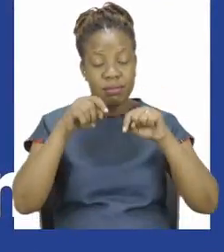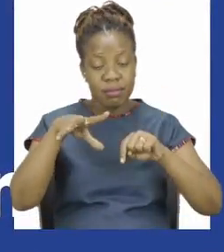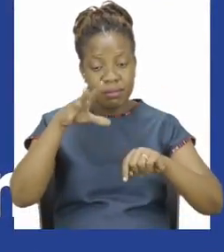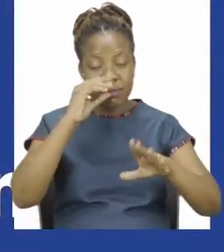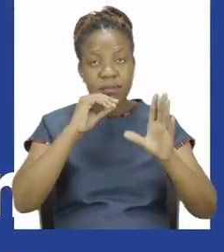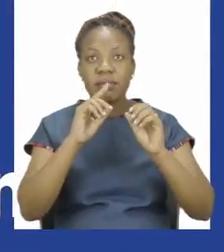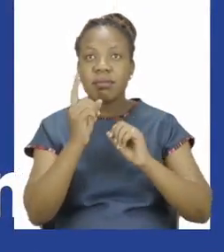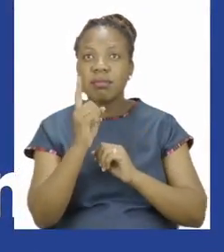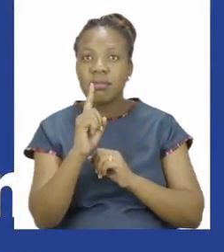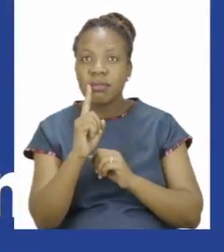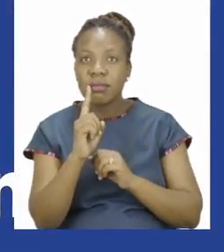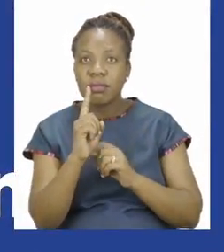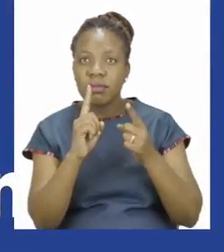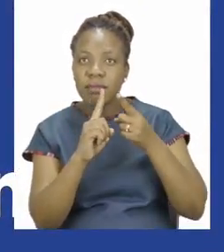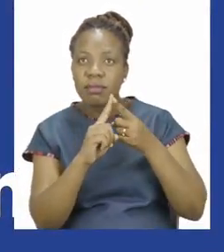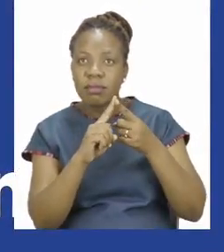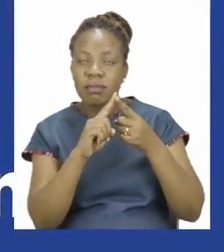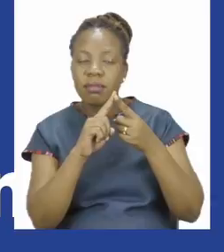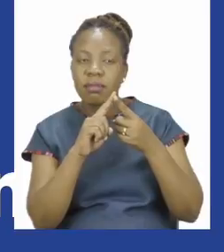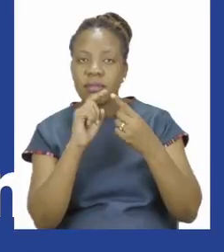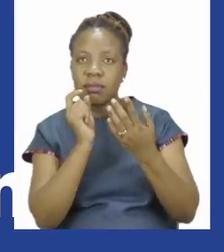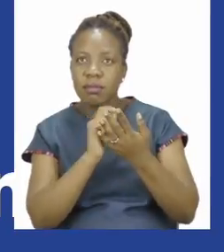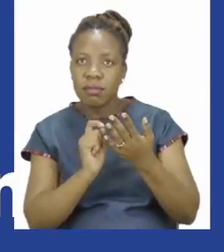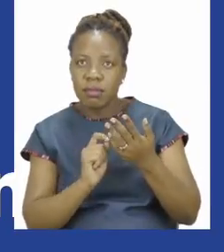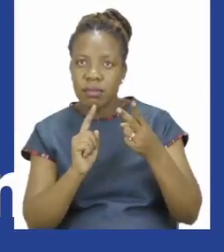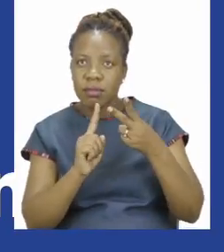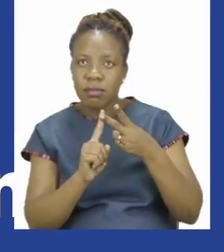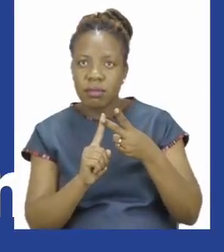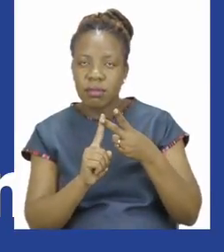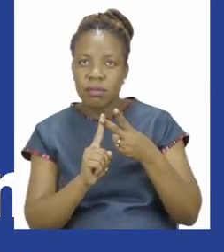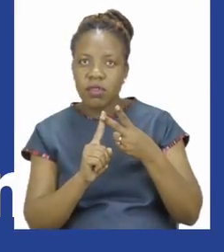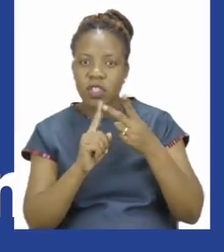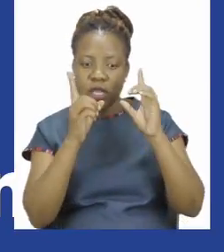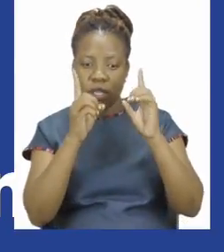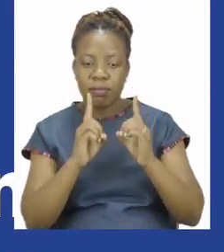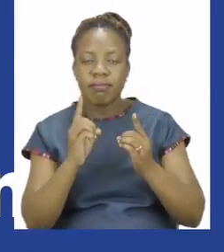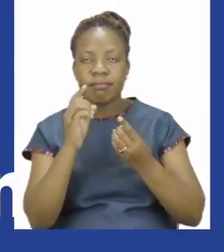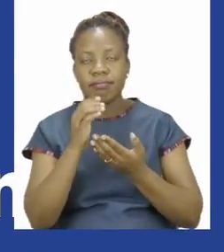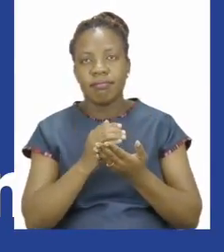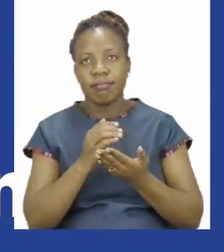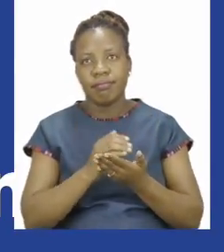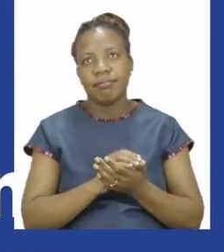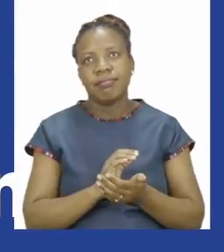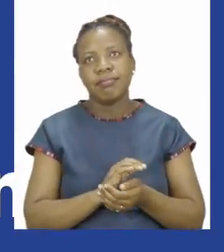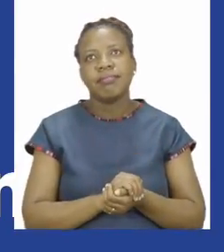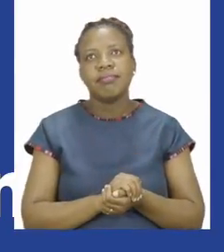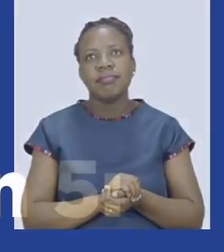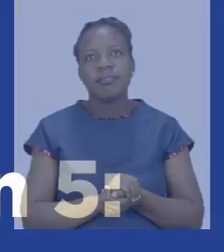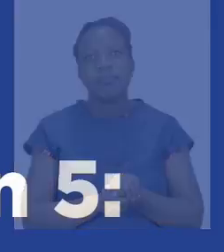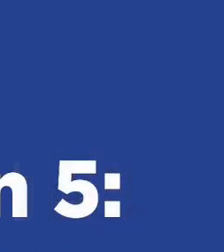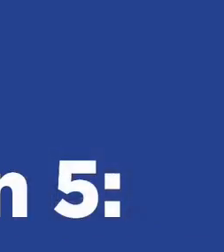we'll be talking about writing and data handling.